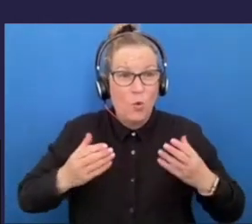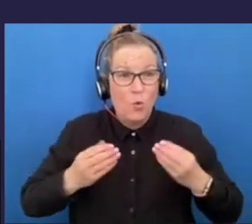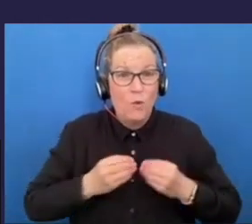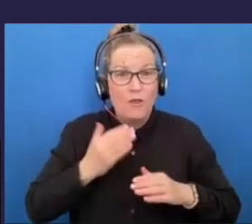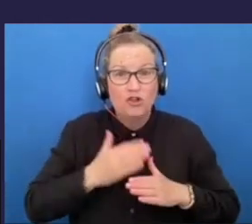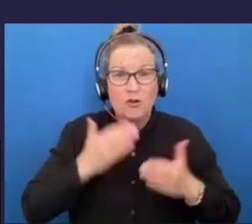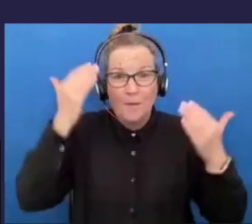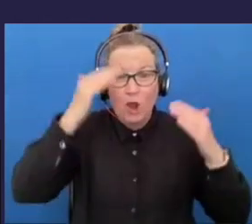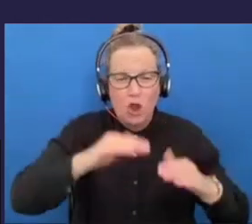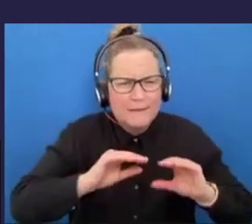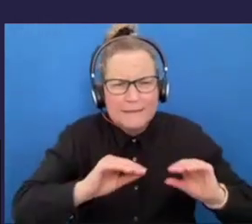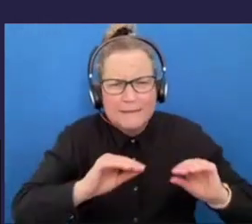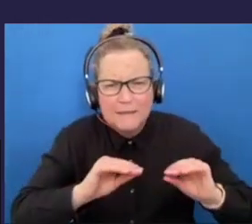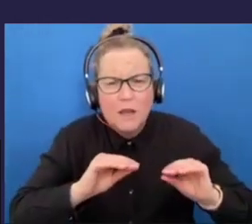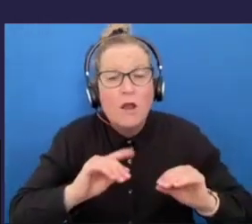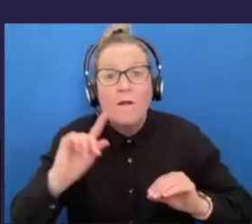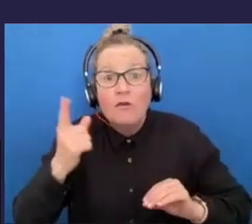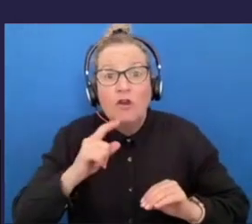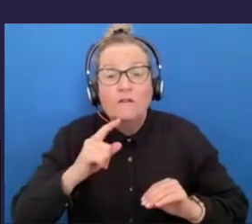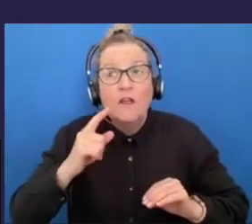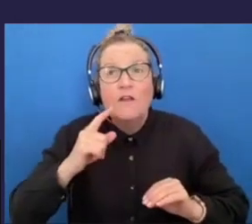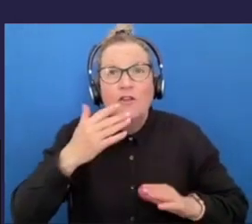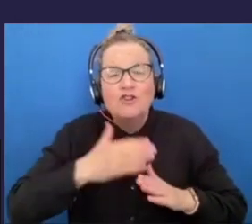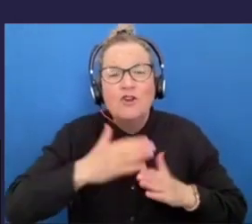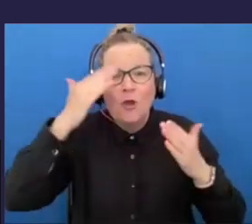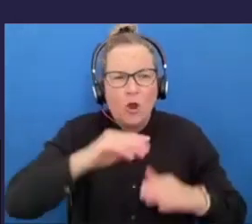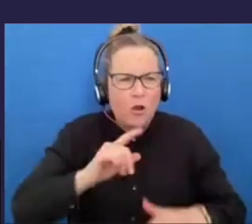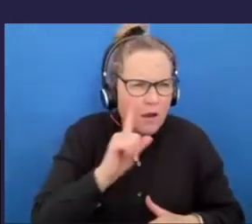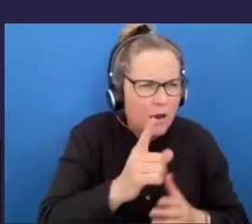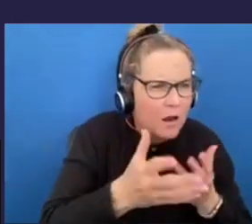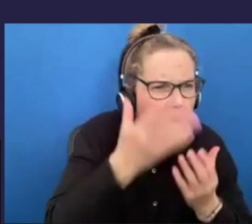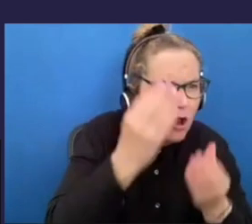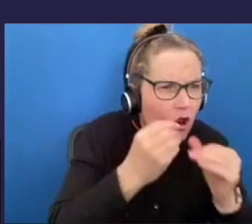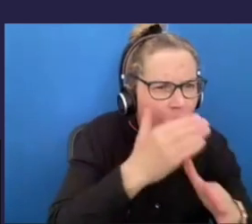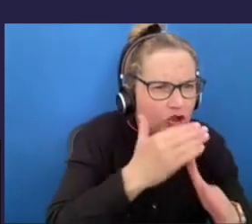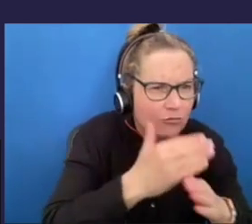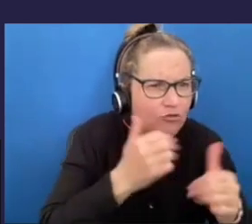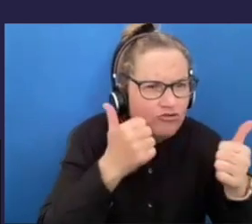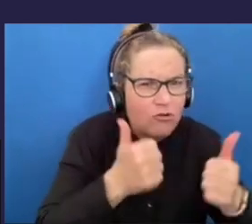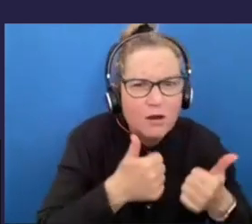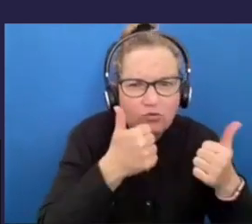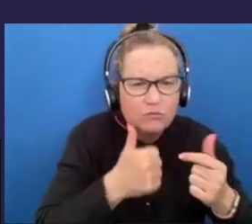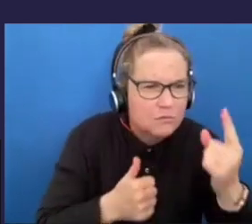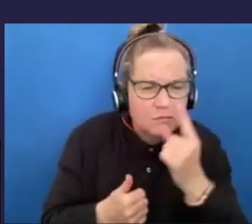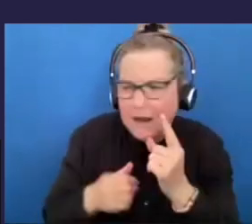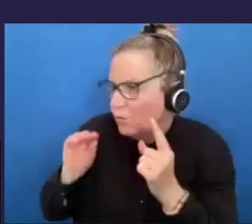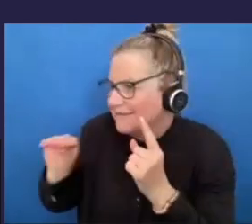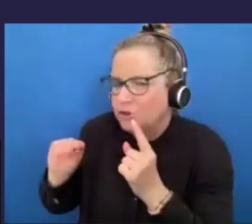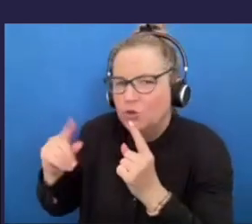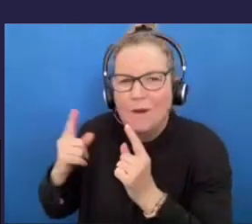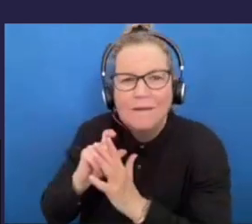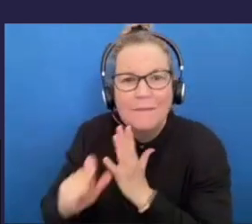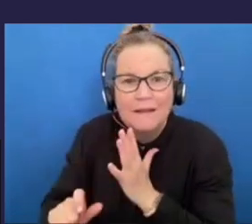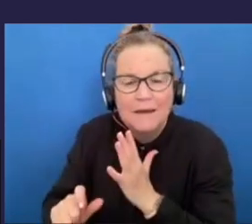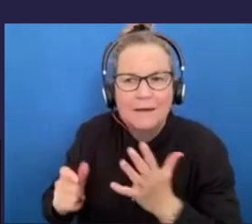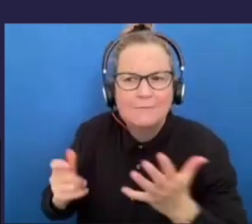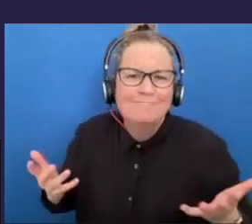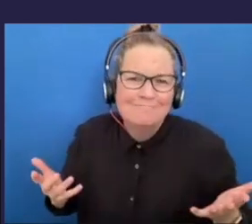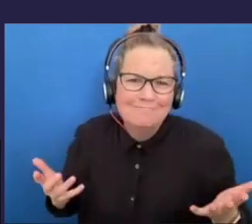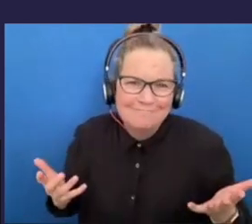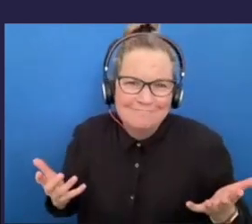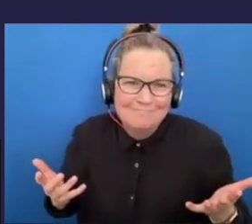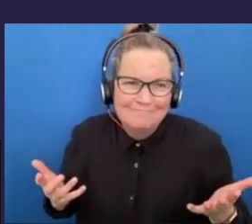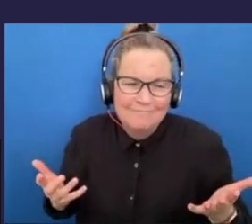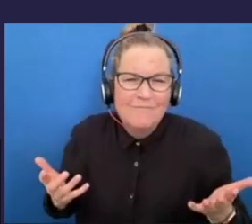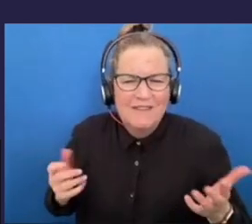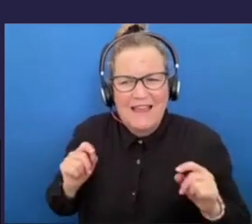would go in and learn the job. Then the worker would come in and be trained by the job coach. Well, as you would expect, this was a